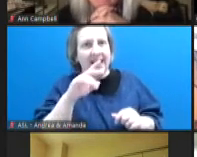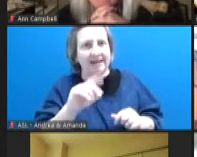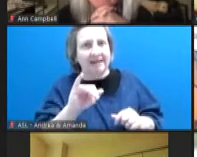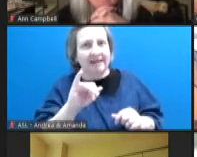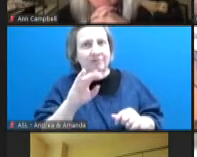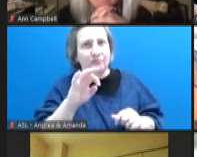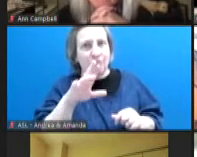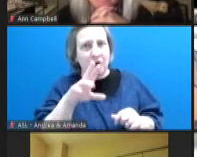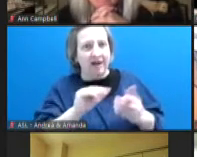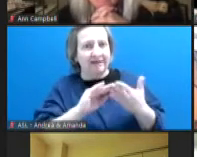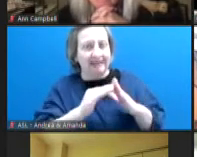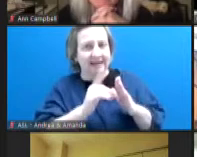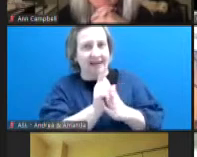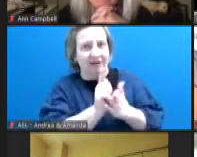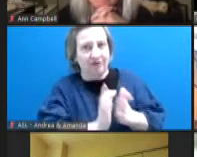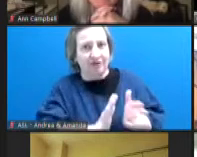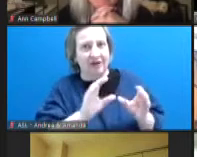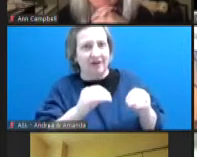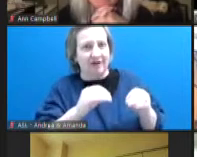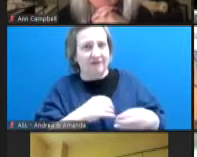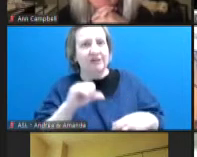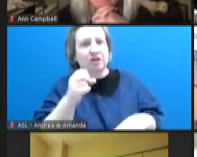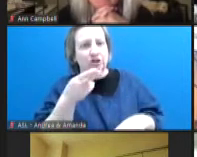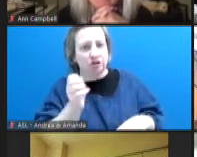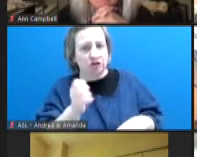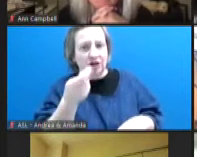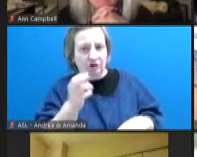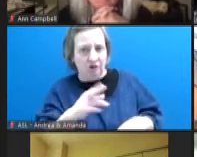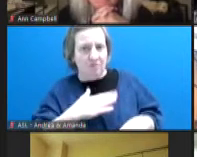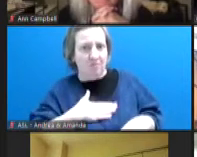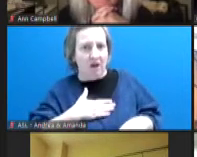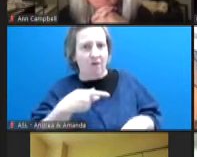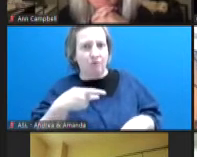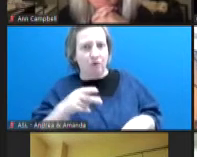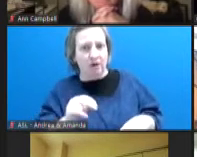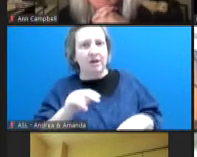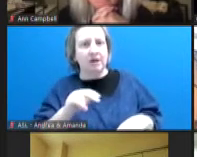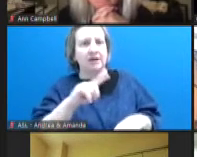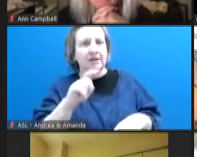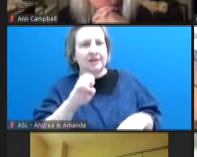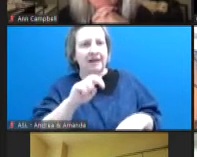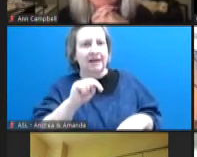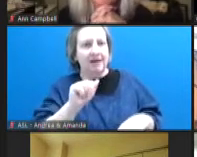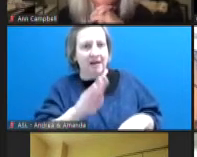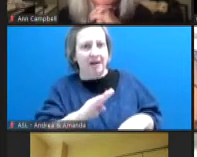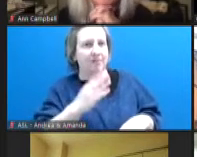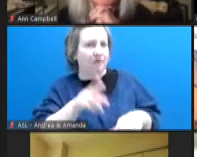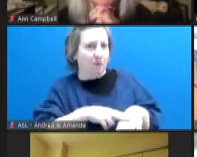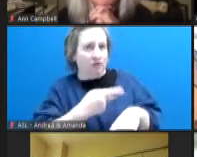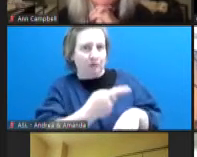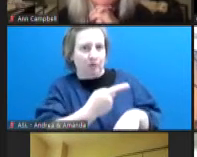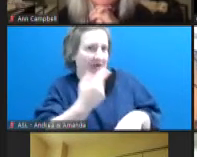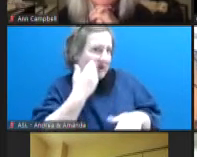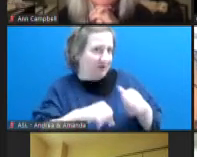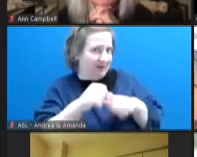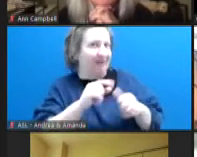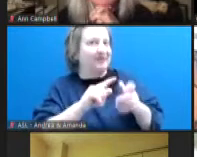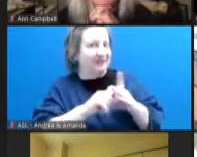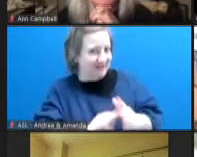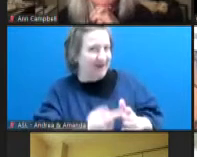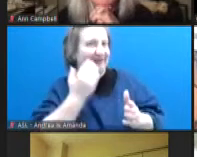and she, her are my pronouns, and Zainab, of course, you and I know each other, or we're getting to know each